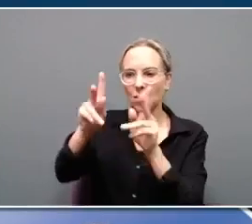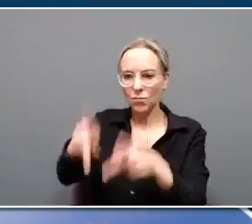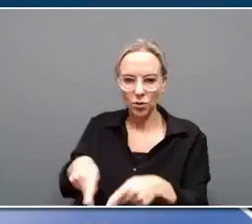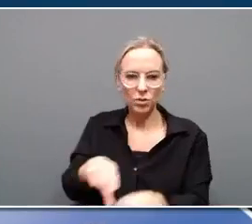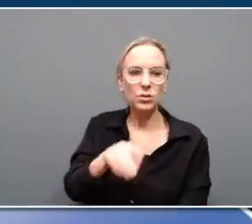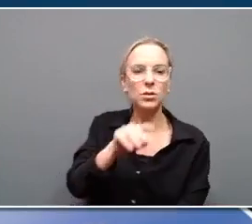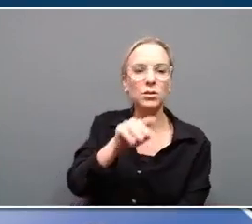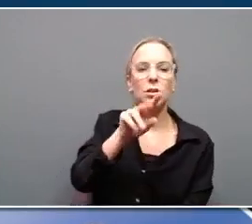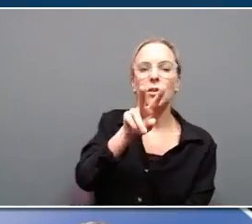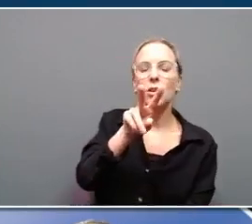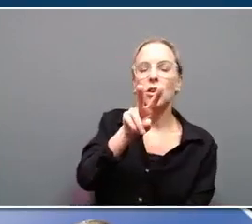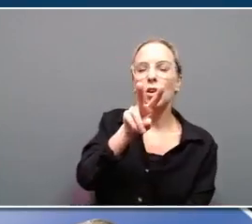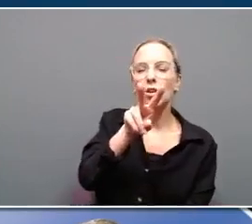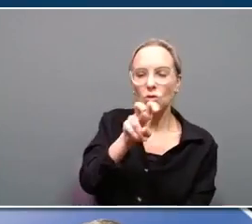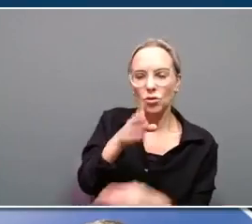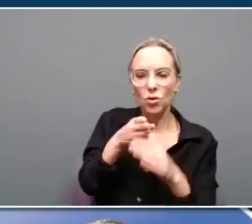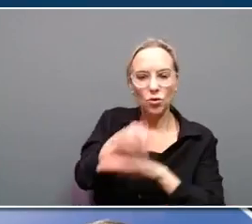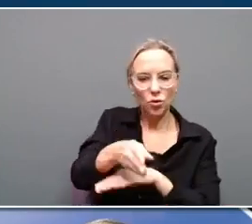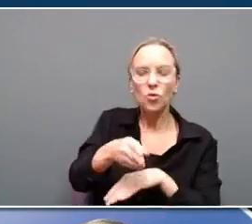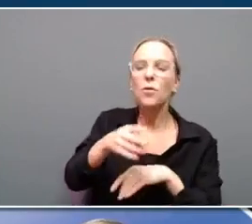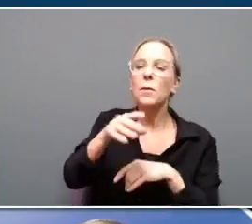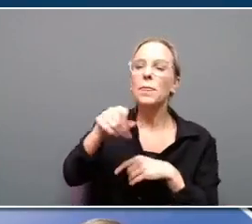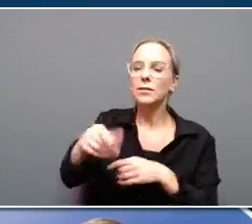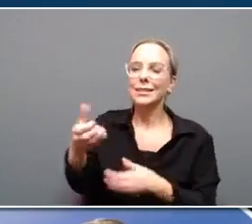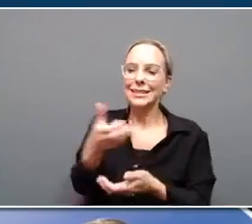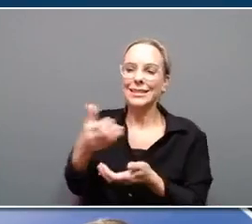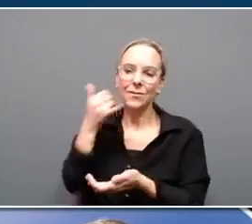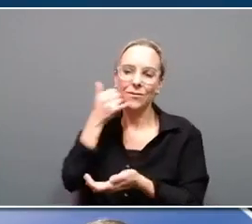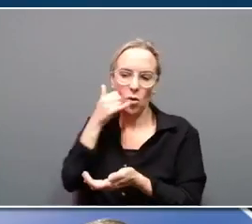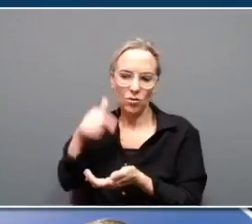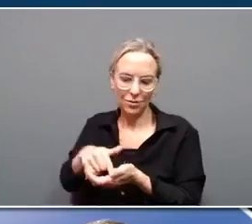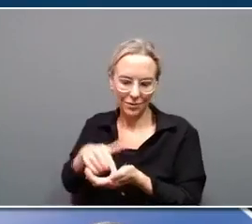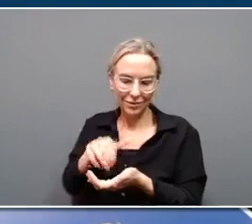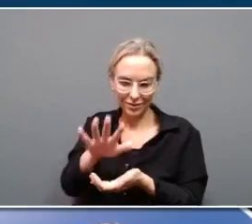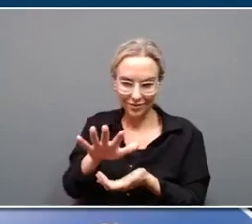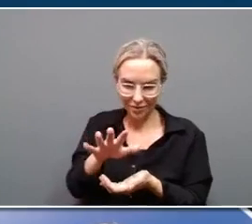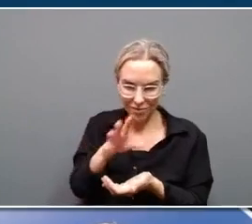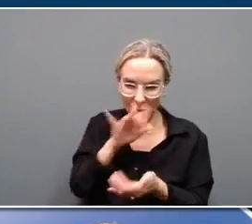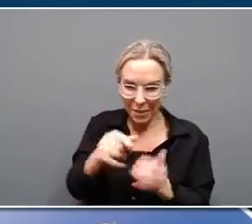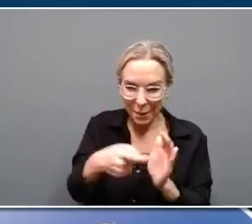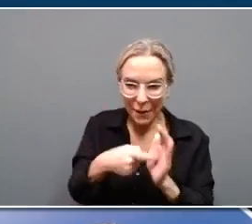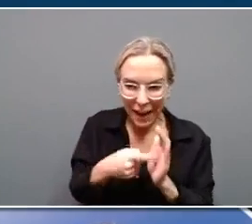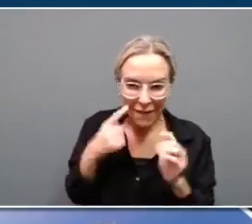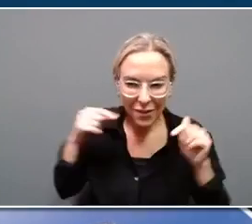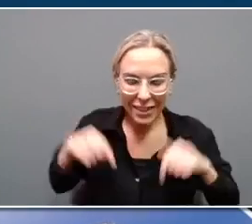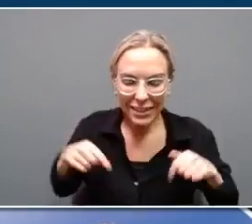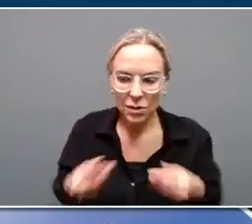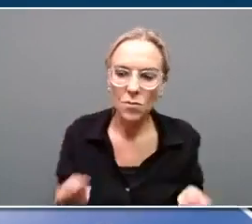million wagered through mobile devices. This is, you want to talk about the demand for this? More than